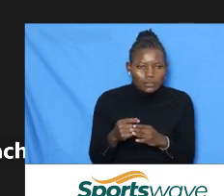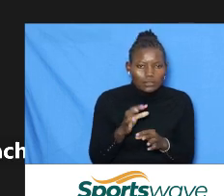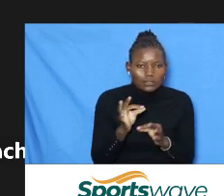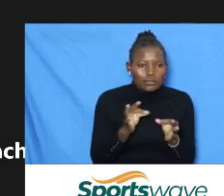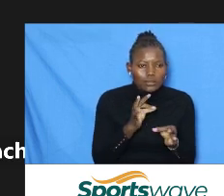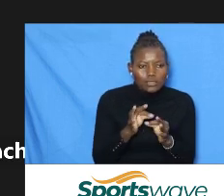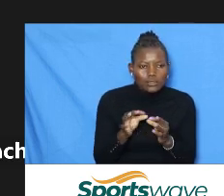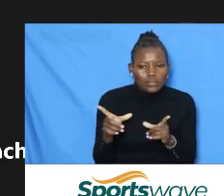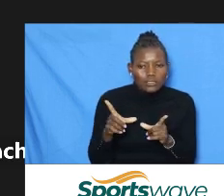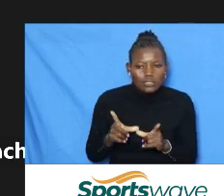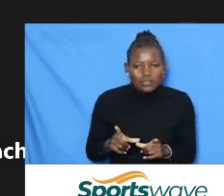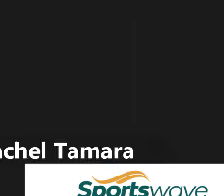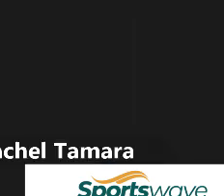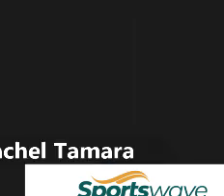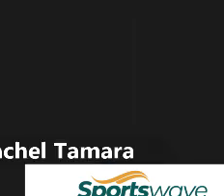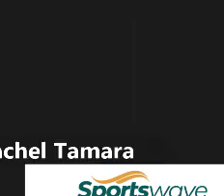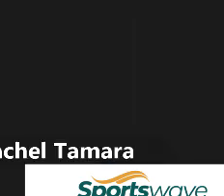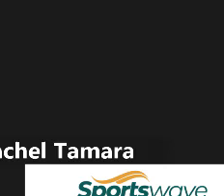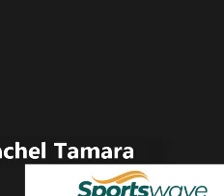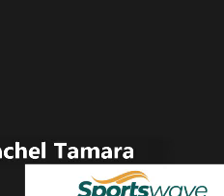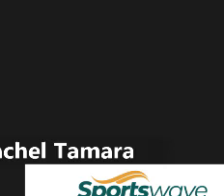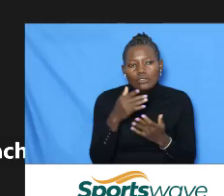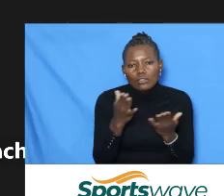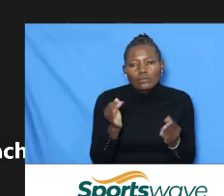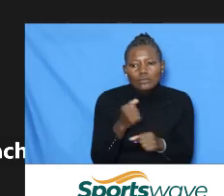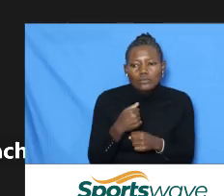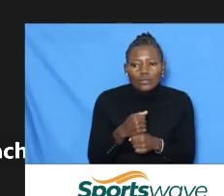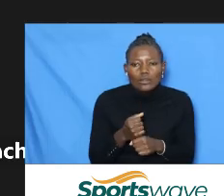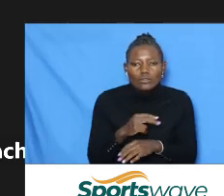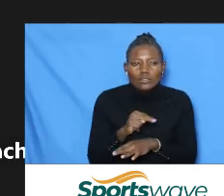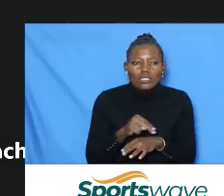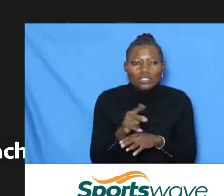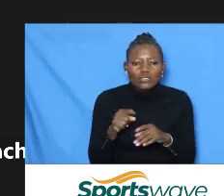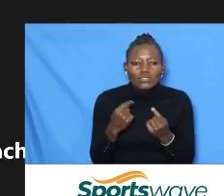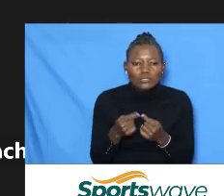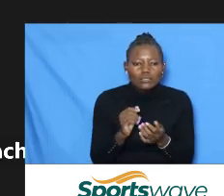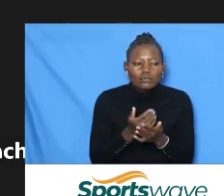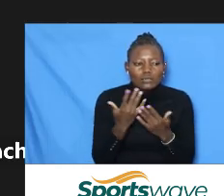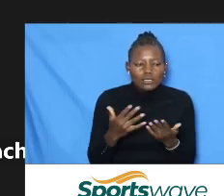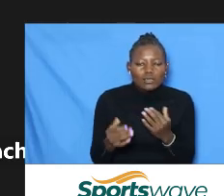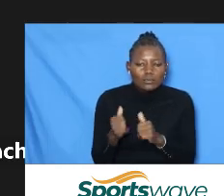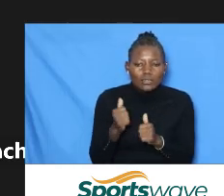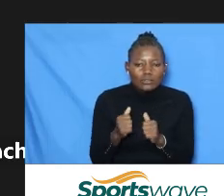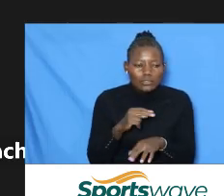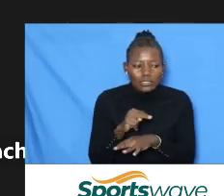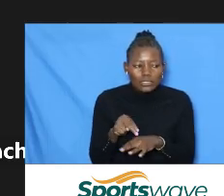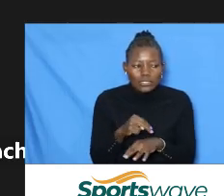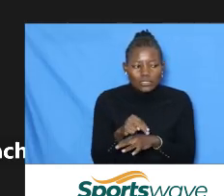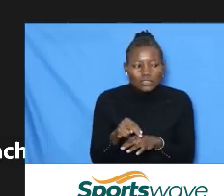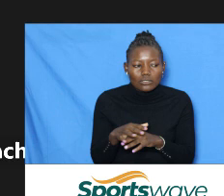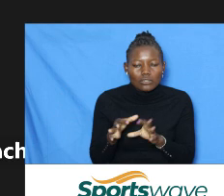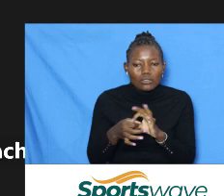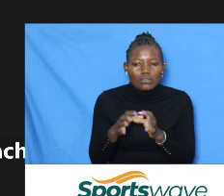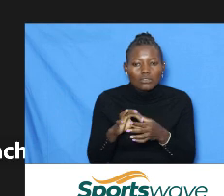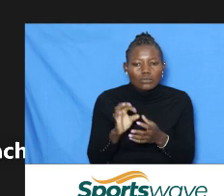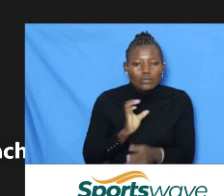specific certification graded for them to be able to work with the national teams. So it's something that as a National Olympic Committee, we are alive